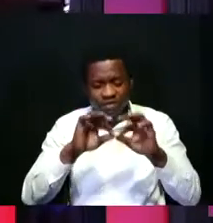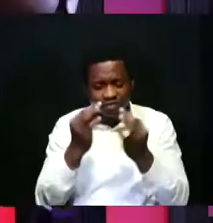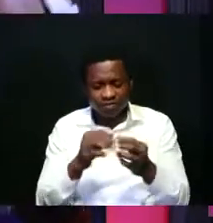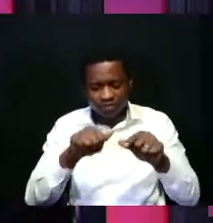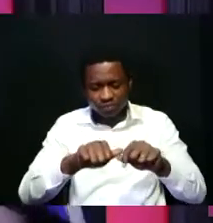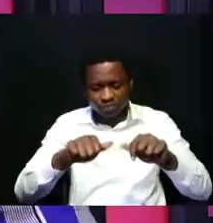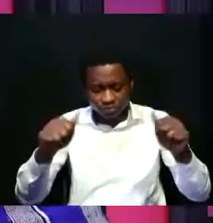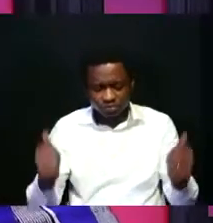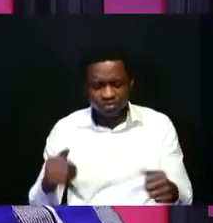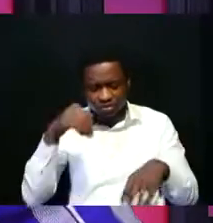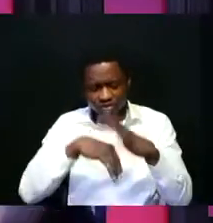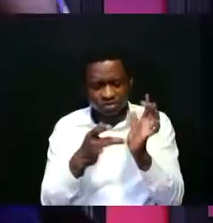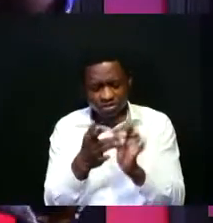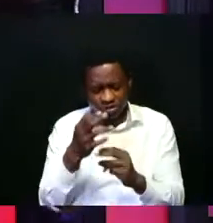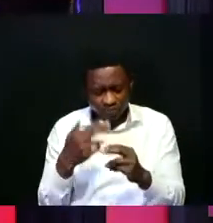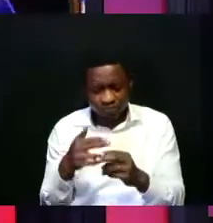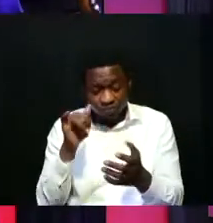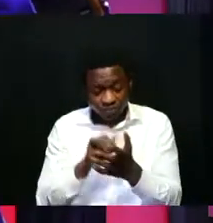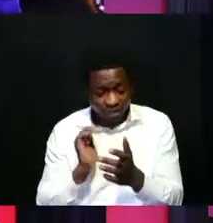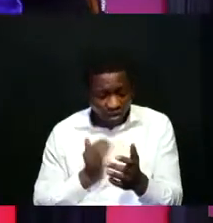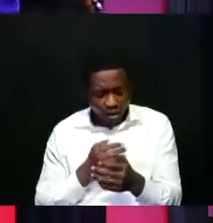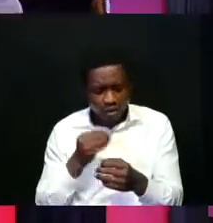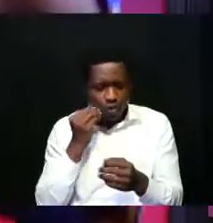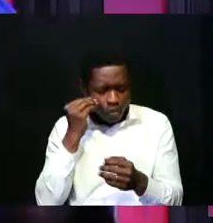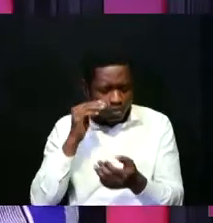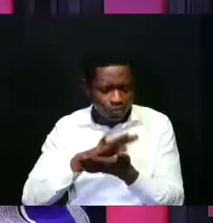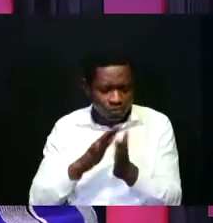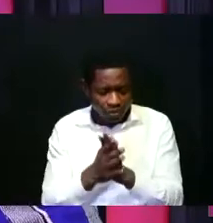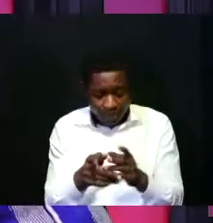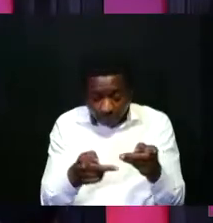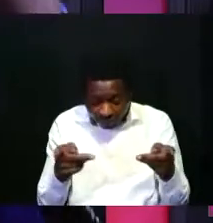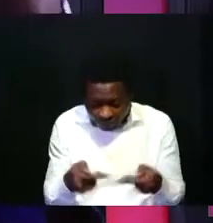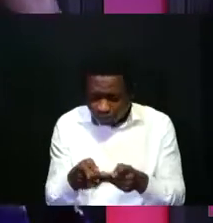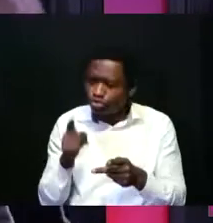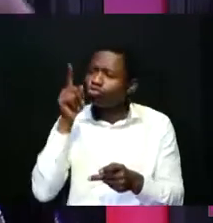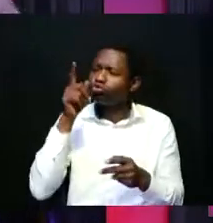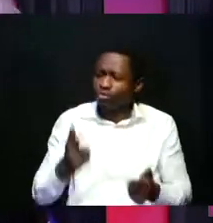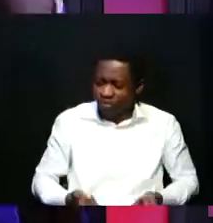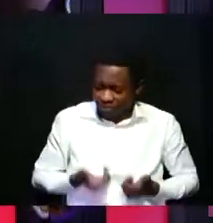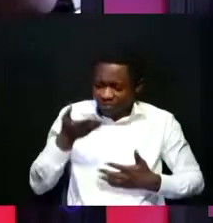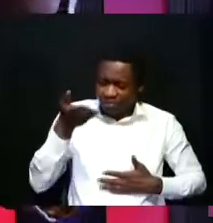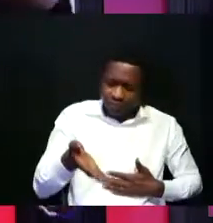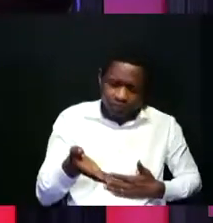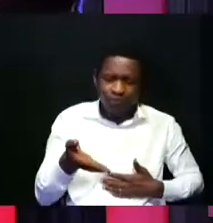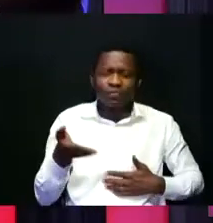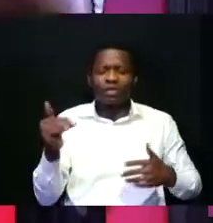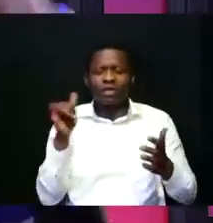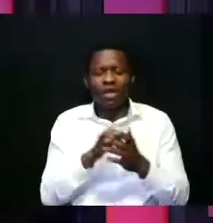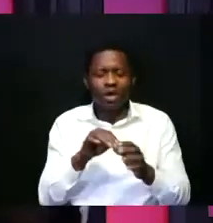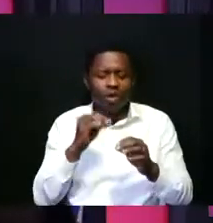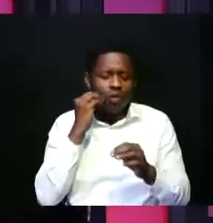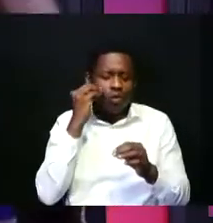the name of Jesus, that our homes will become a place where you dwell, that our homes, O God, will radiate your